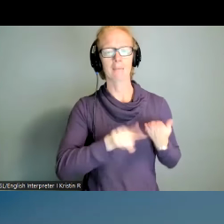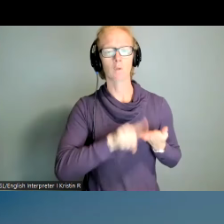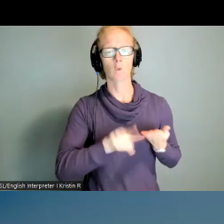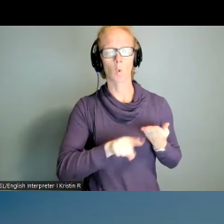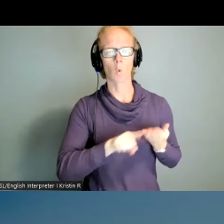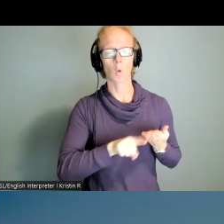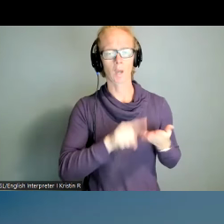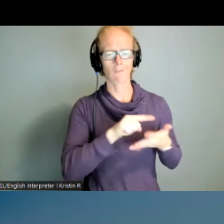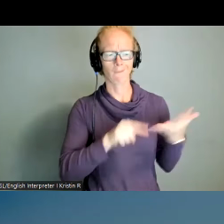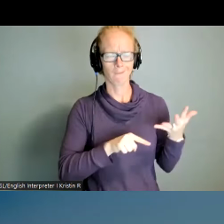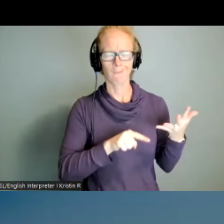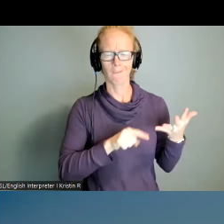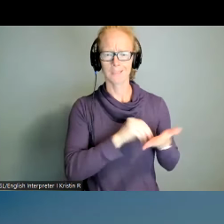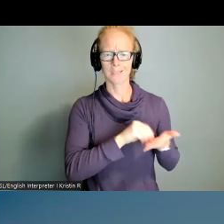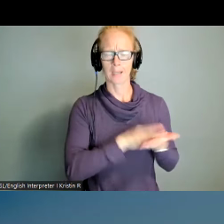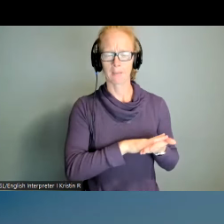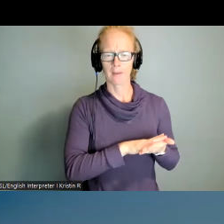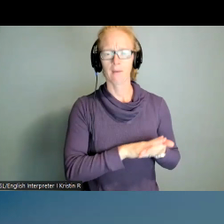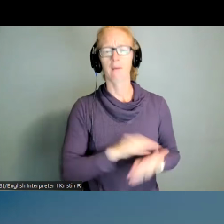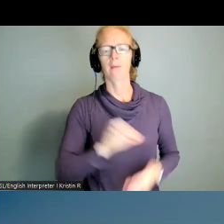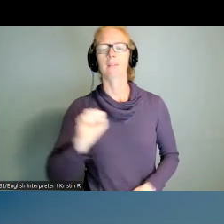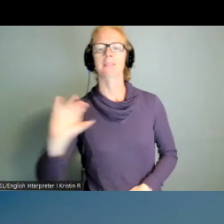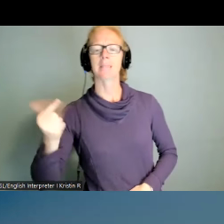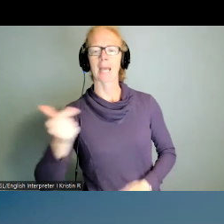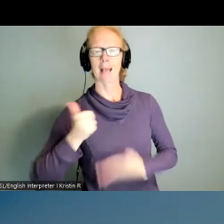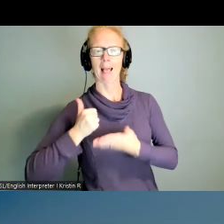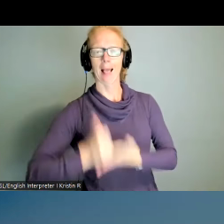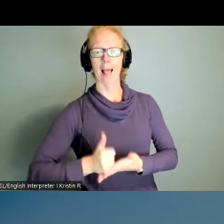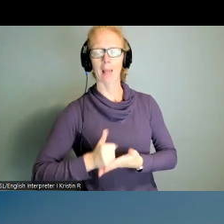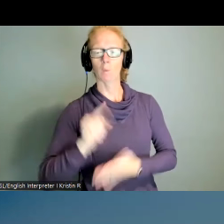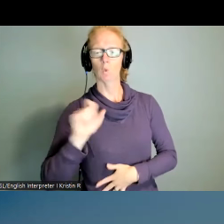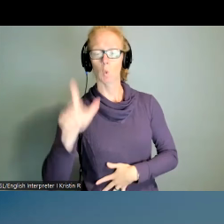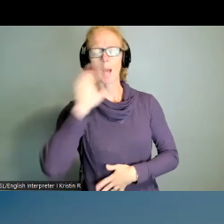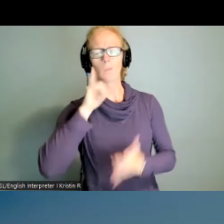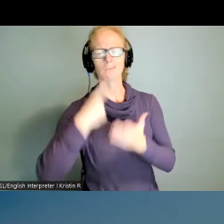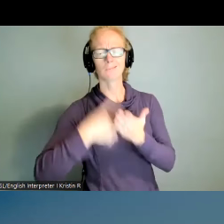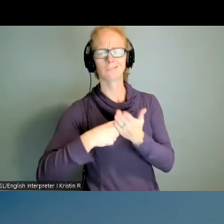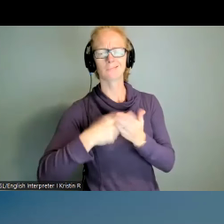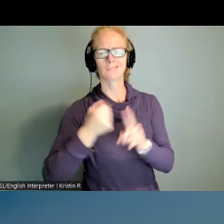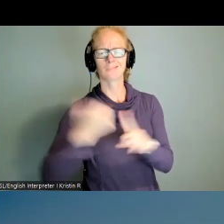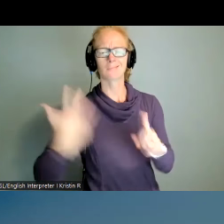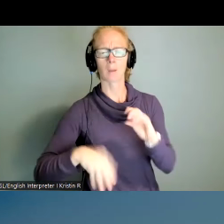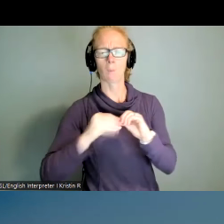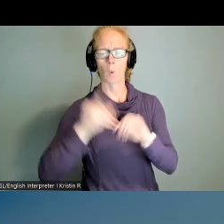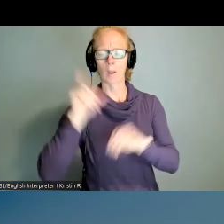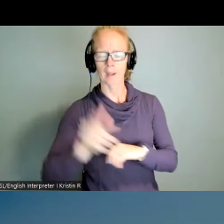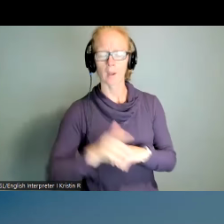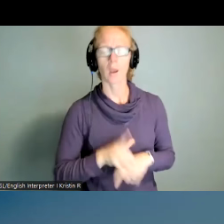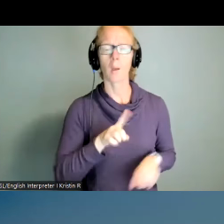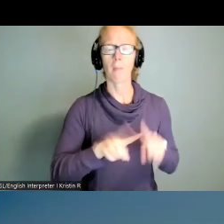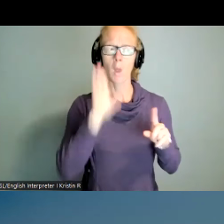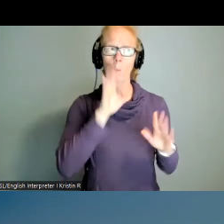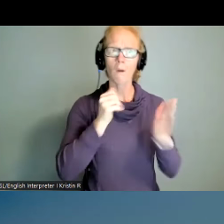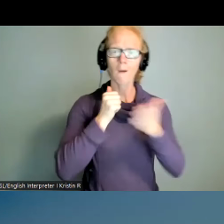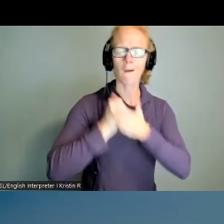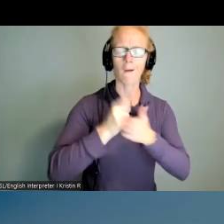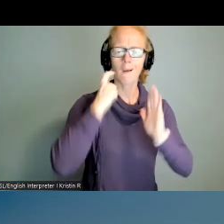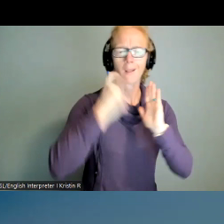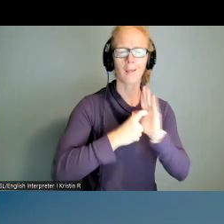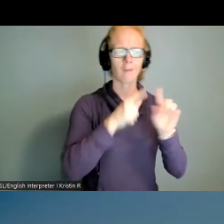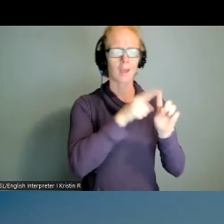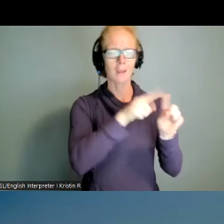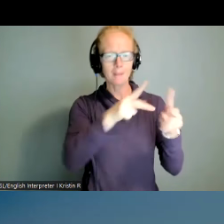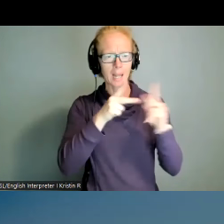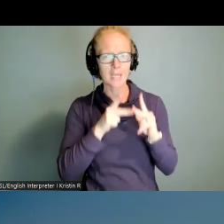which walks you through how to use SCAG's helper tool, which I'll be discussing a little bit later. And it helps you identify potential sites